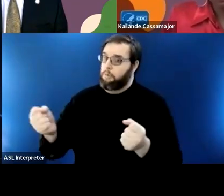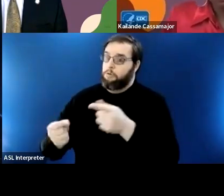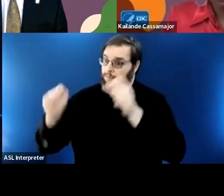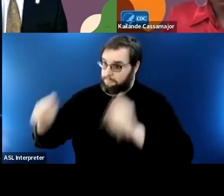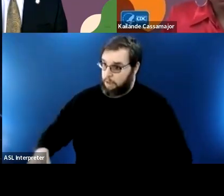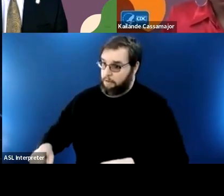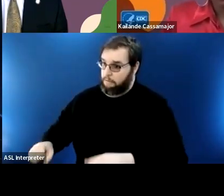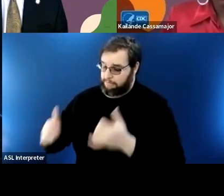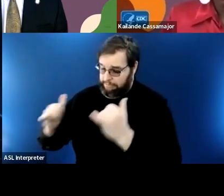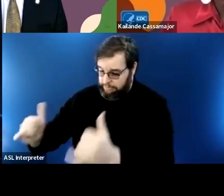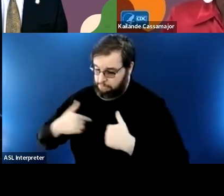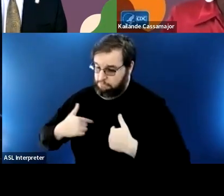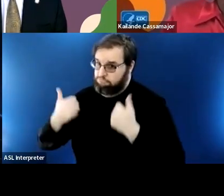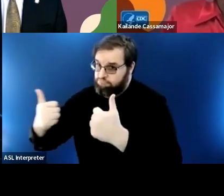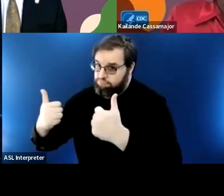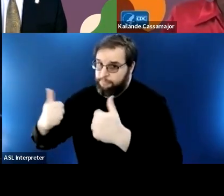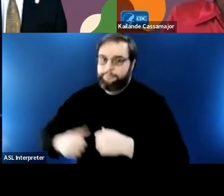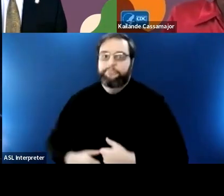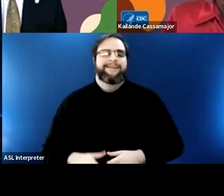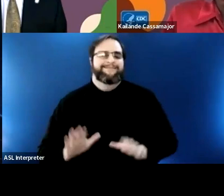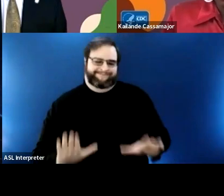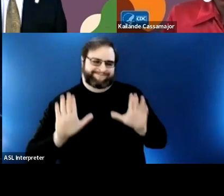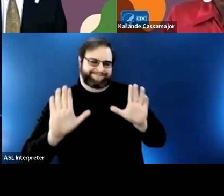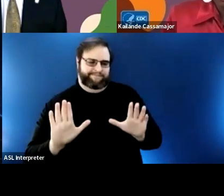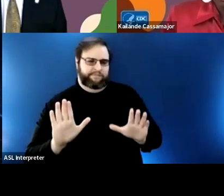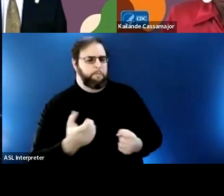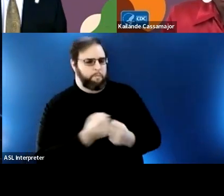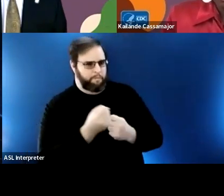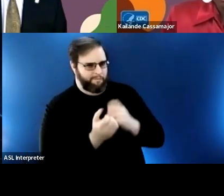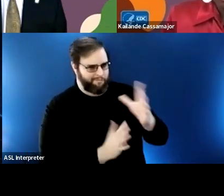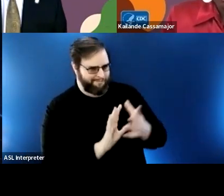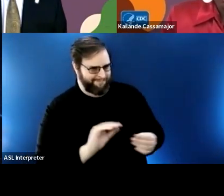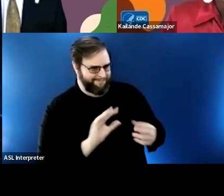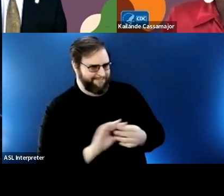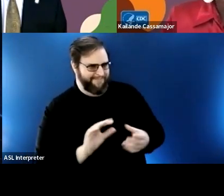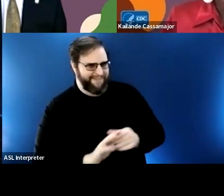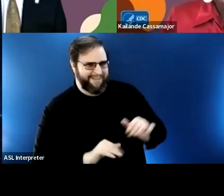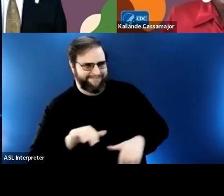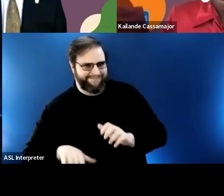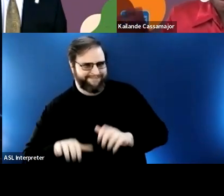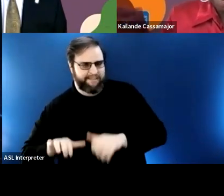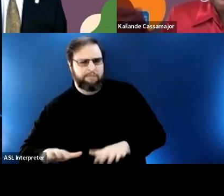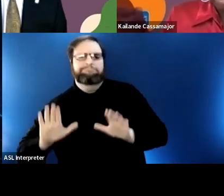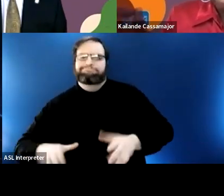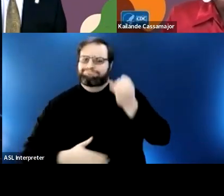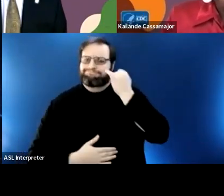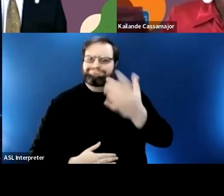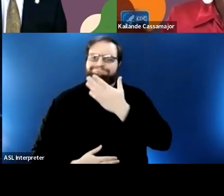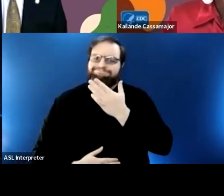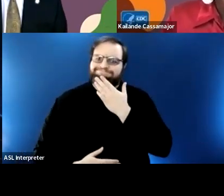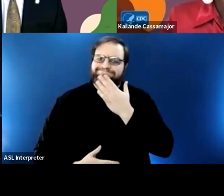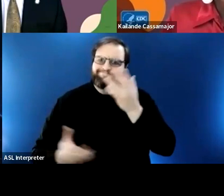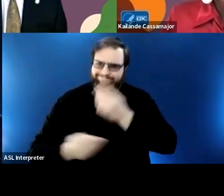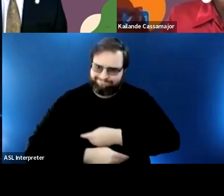am. That's great. And there's been a lot of support for your comment in the chat. A wonderful idea. So thank you so much for